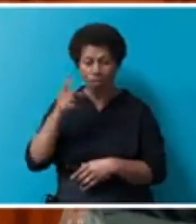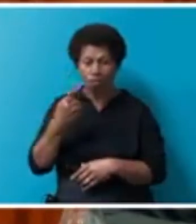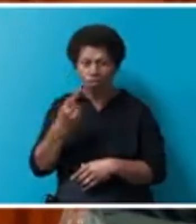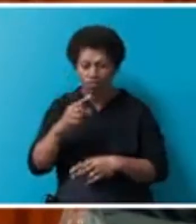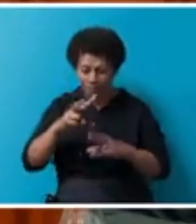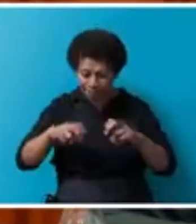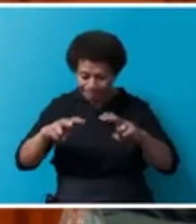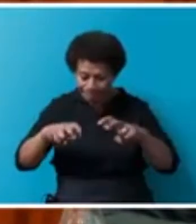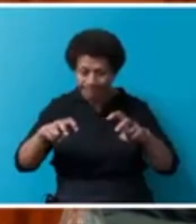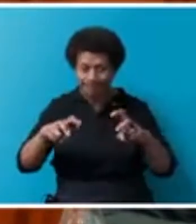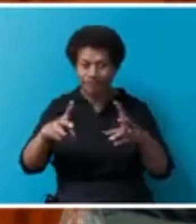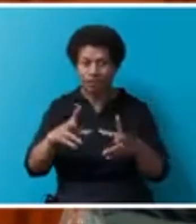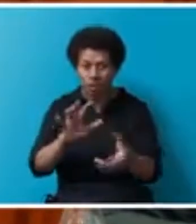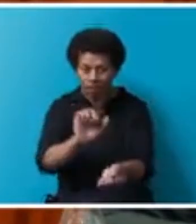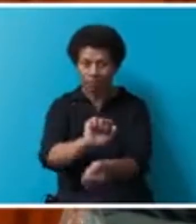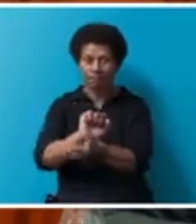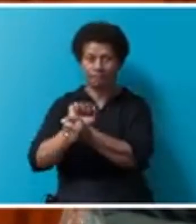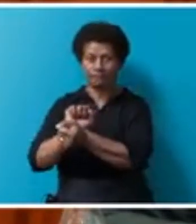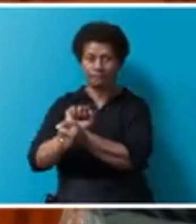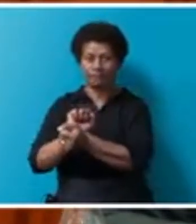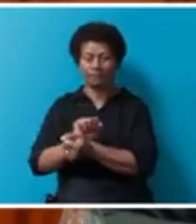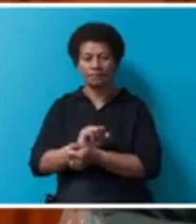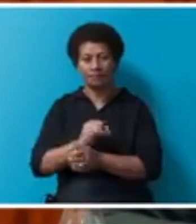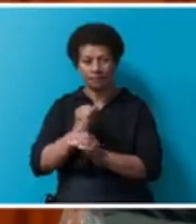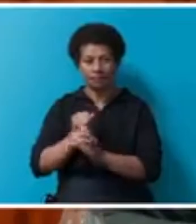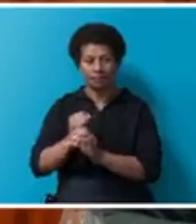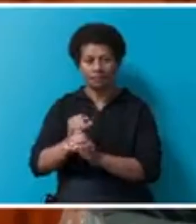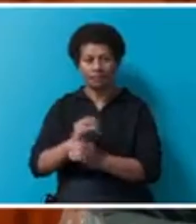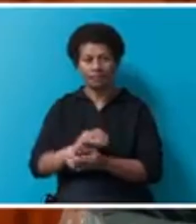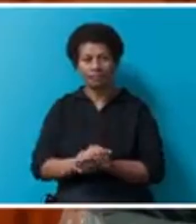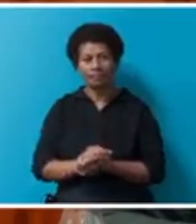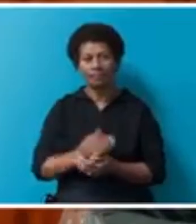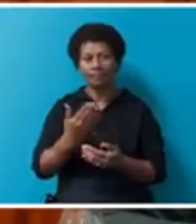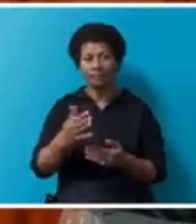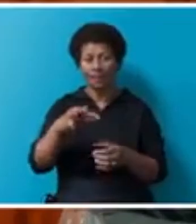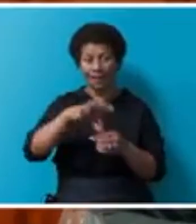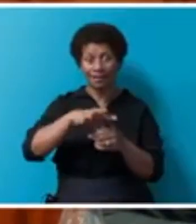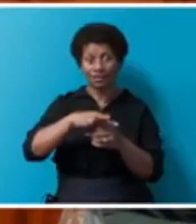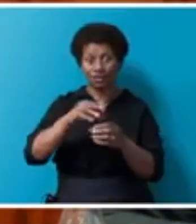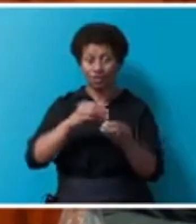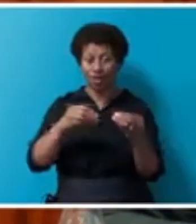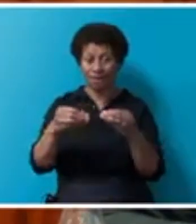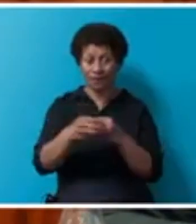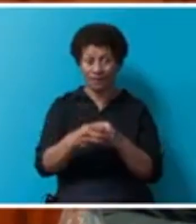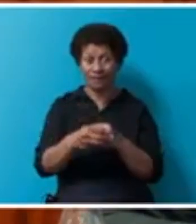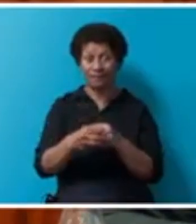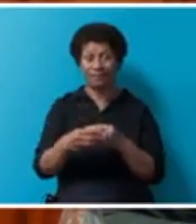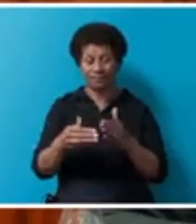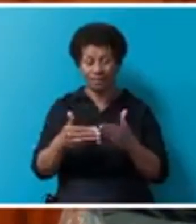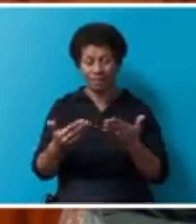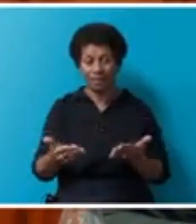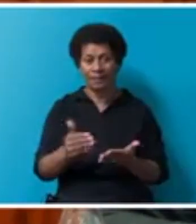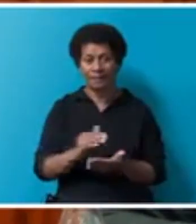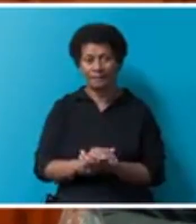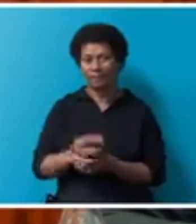prosecutors. In terms of the Electoral Commission and Fiji Elections Office, Mr. Speaker, sir,